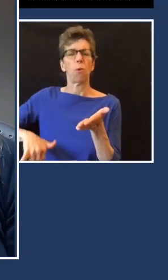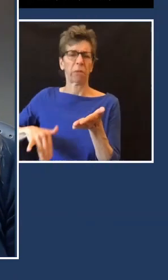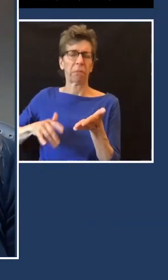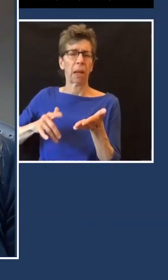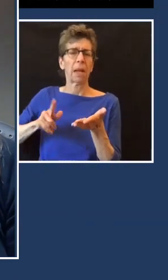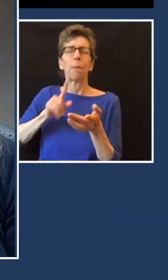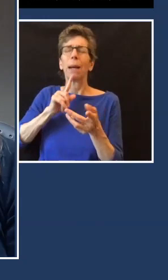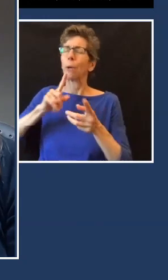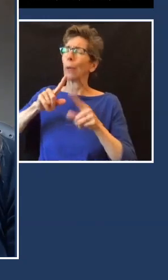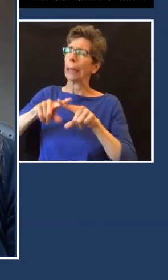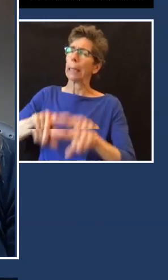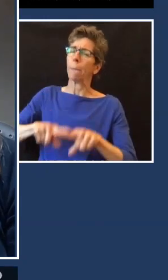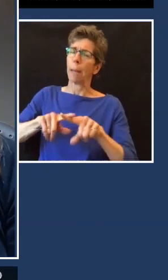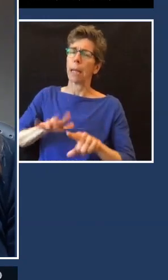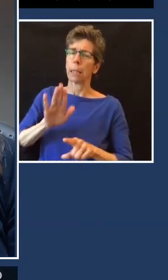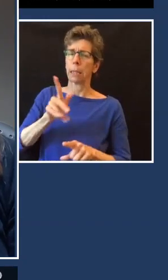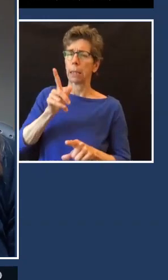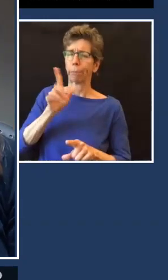as well.